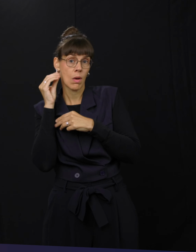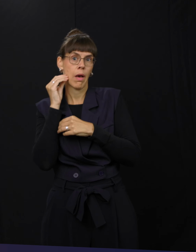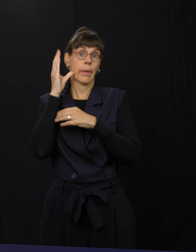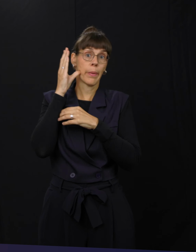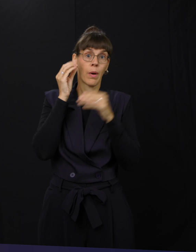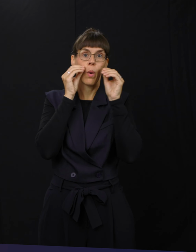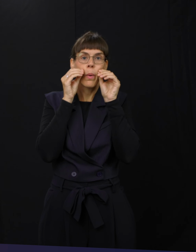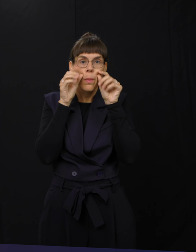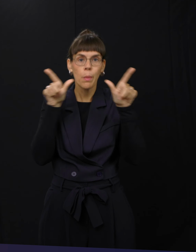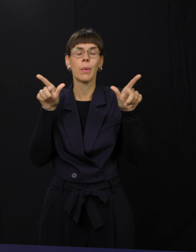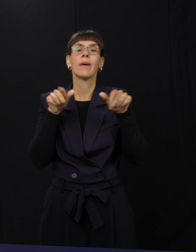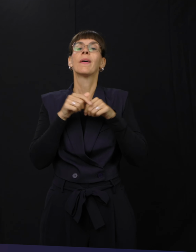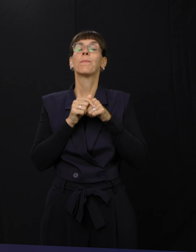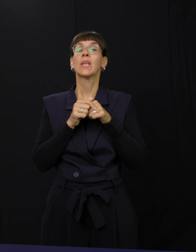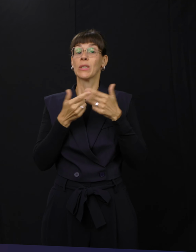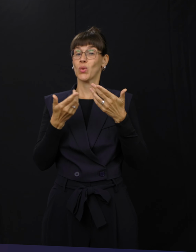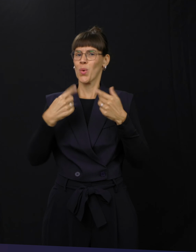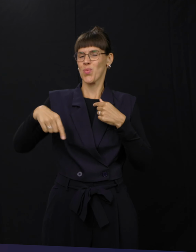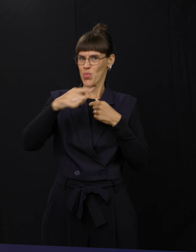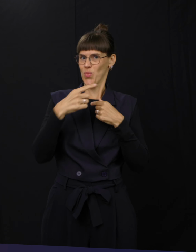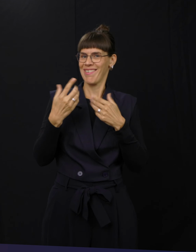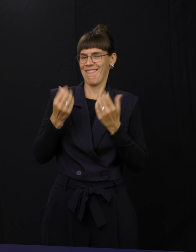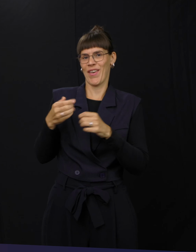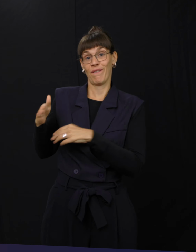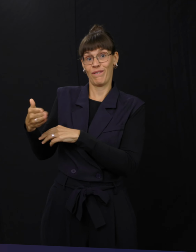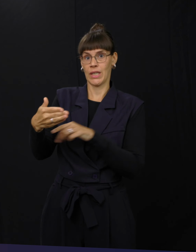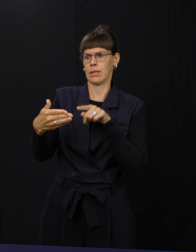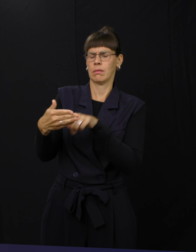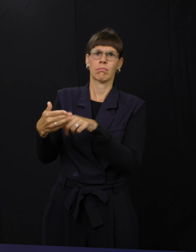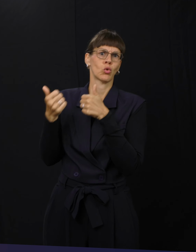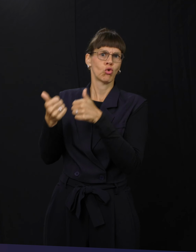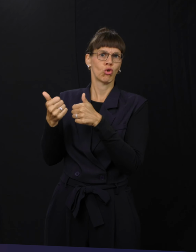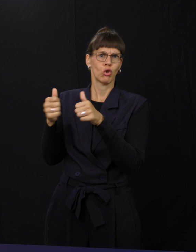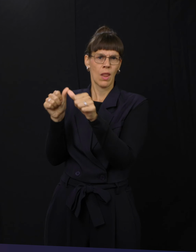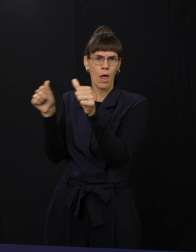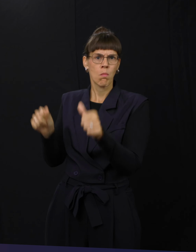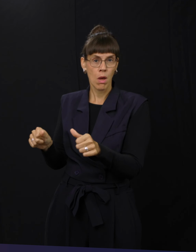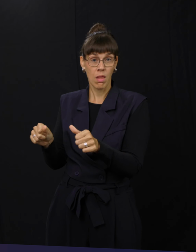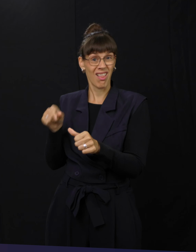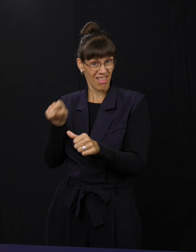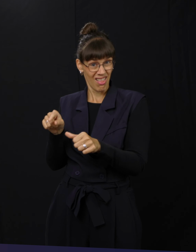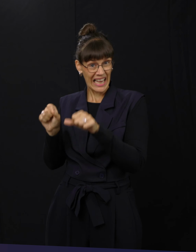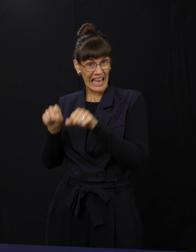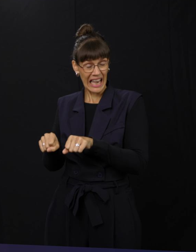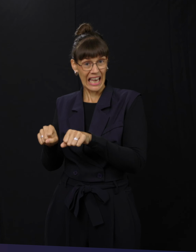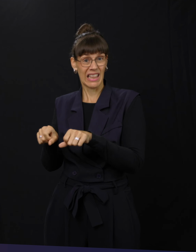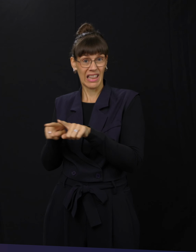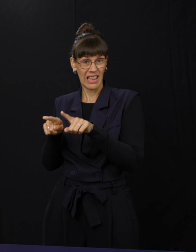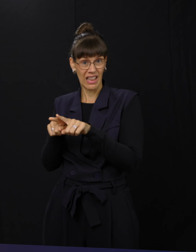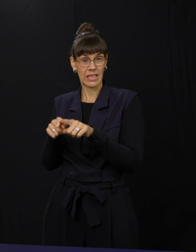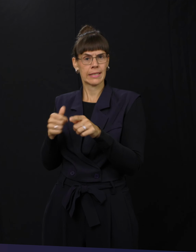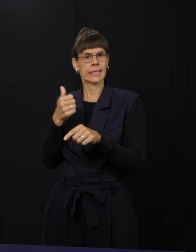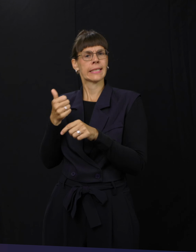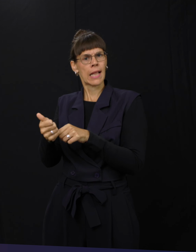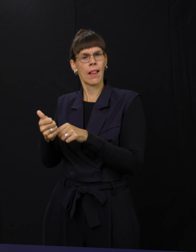use the zebrafish as a model because that is a fantastic creature that still has the ability to regenerate itself.